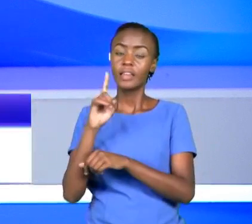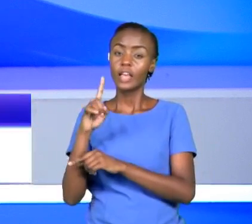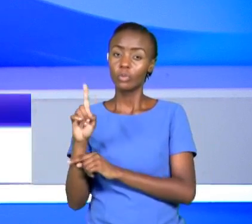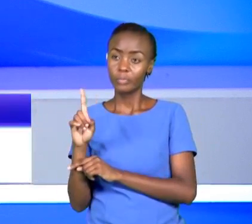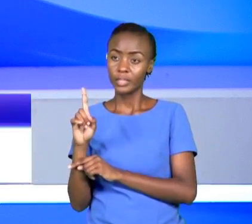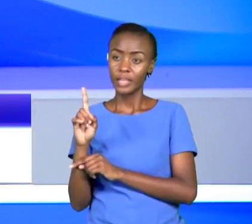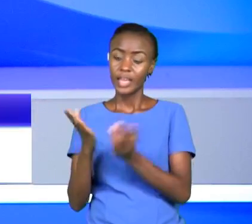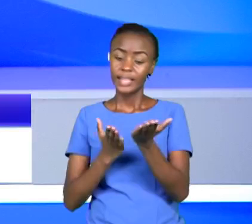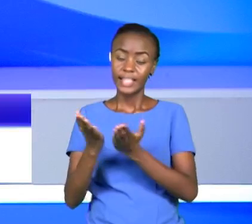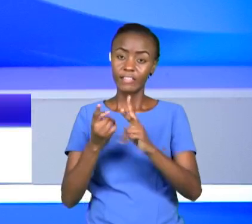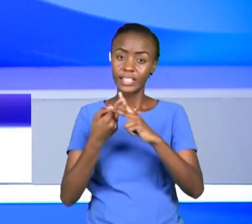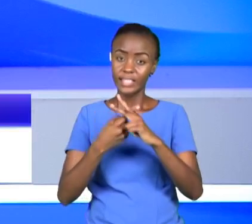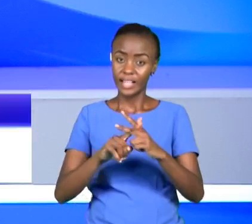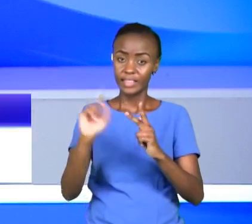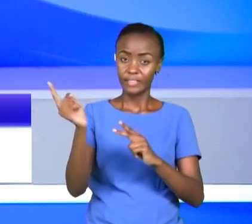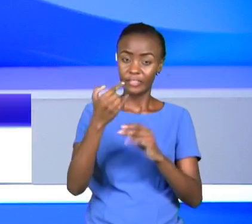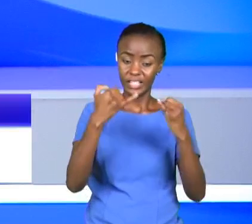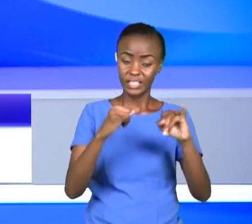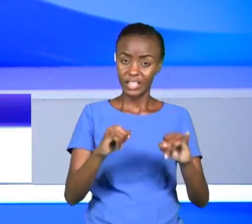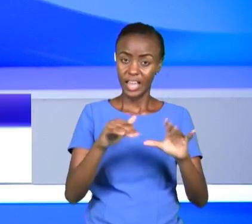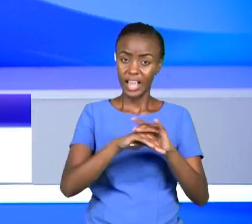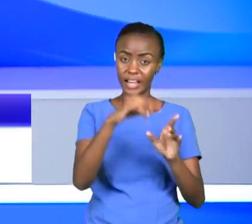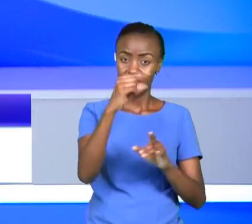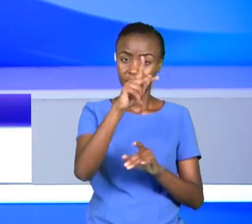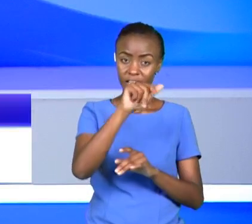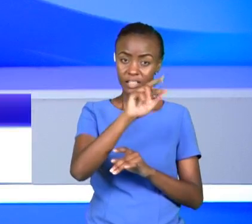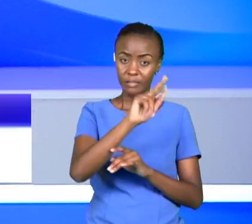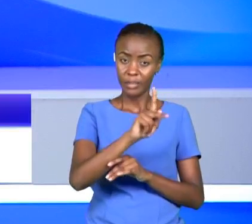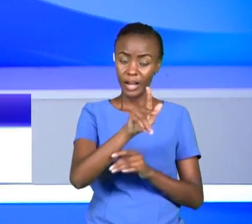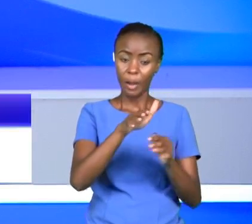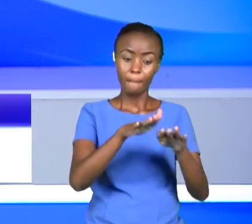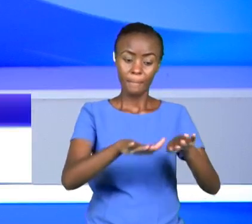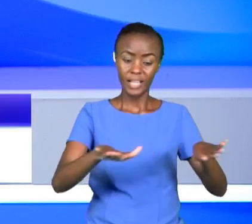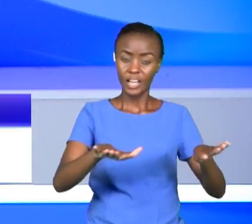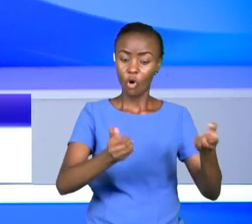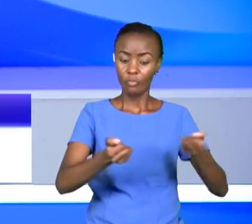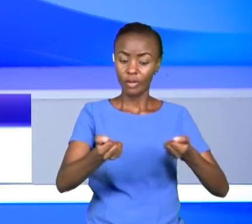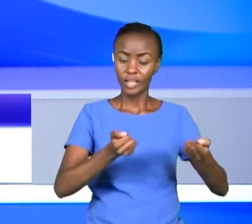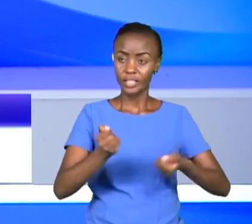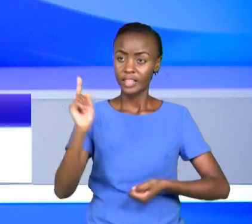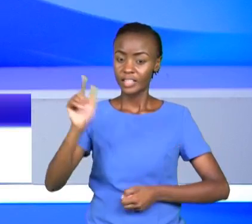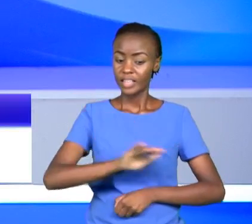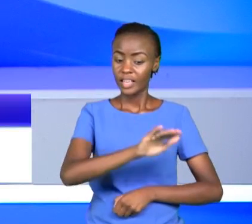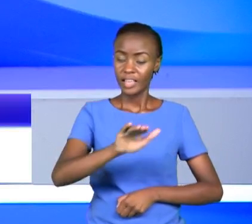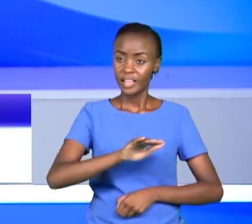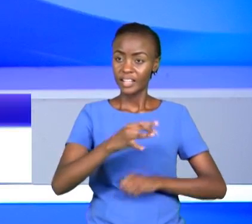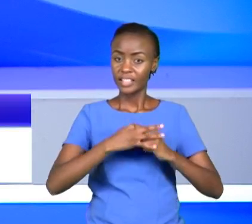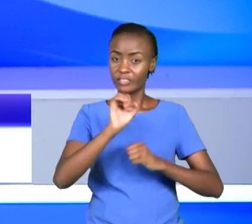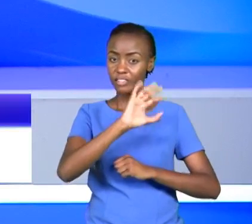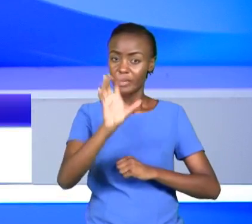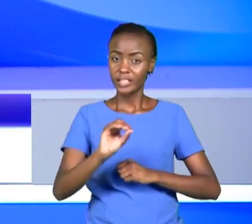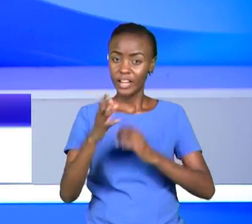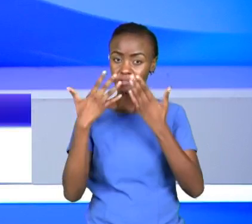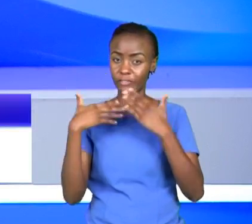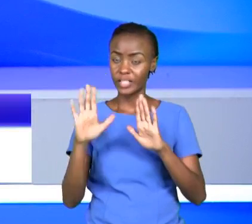its first phase trial run in the Greenpark terminal in the bid to congest the city. The terminal, which is 85% complete, is